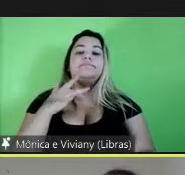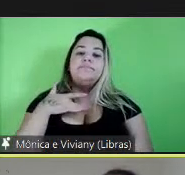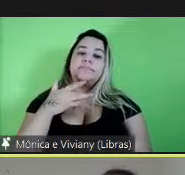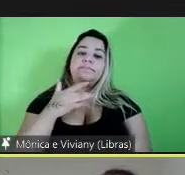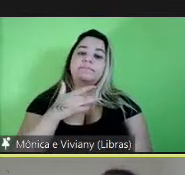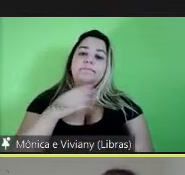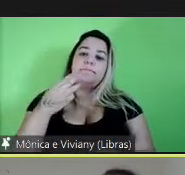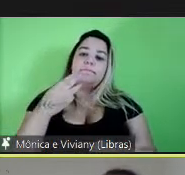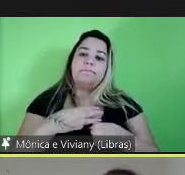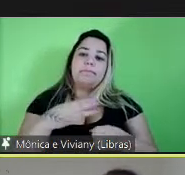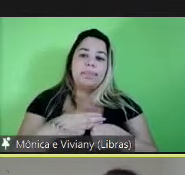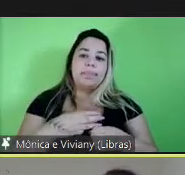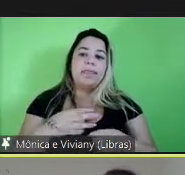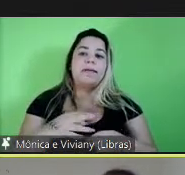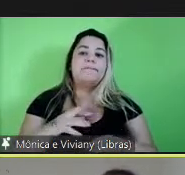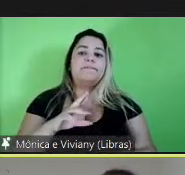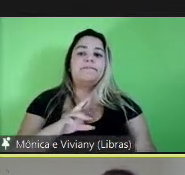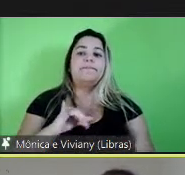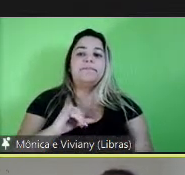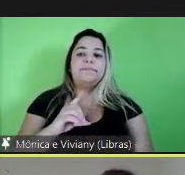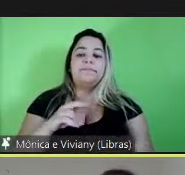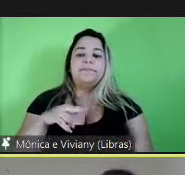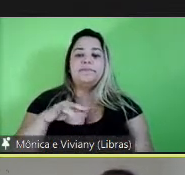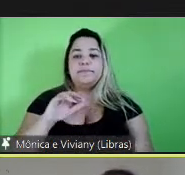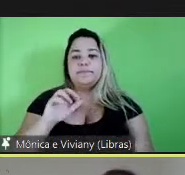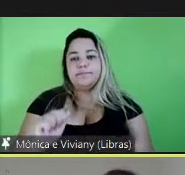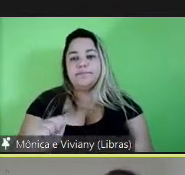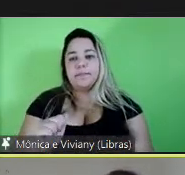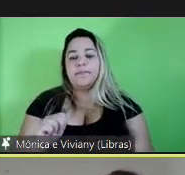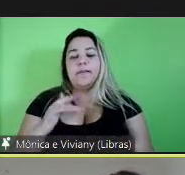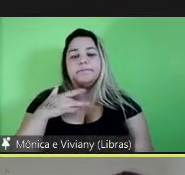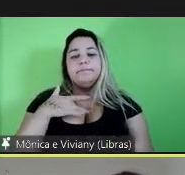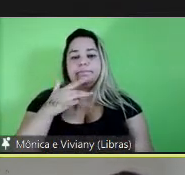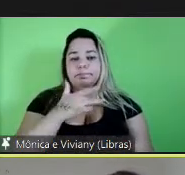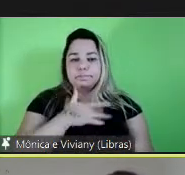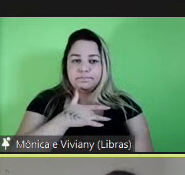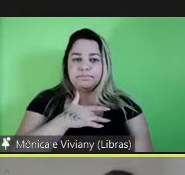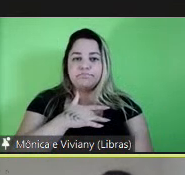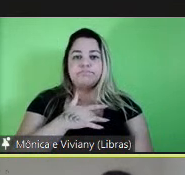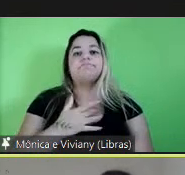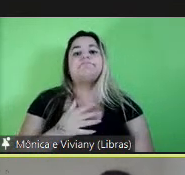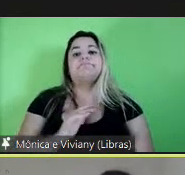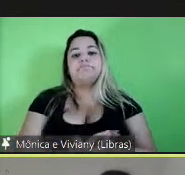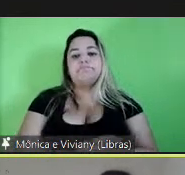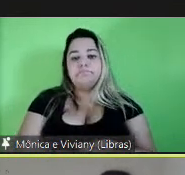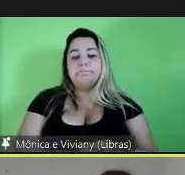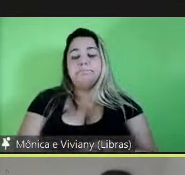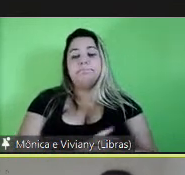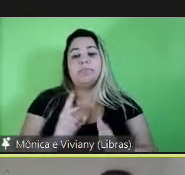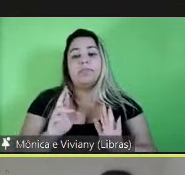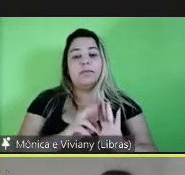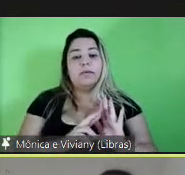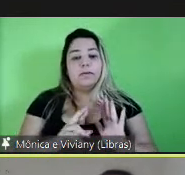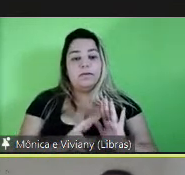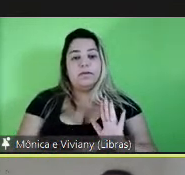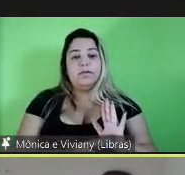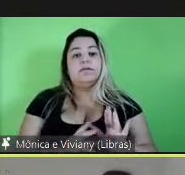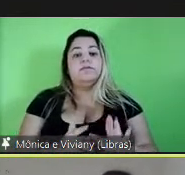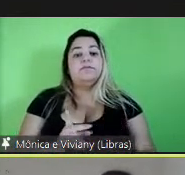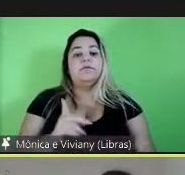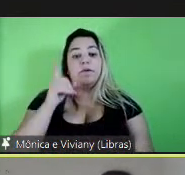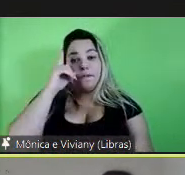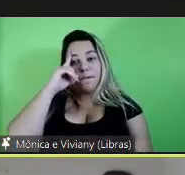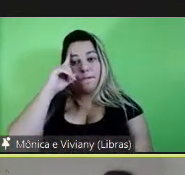the municipal council of health, or for the program for residency, which is an integrative program for health. So these are reports